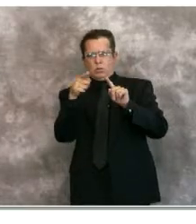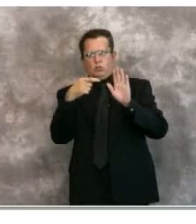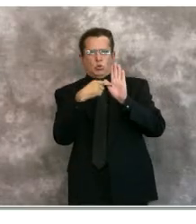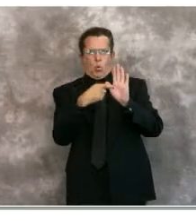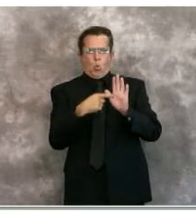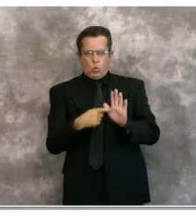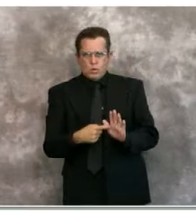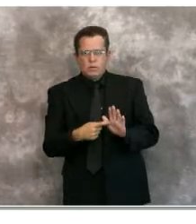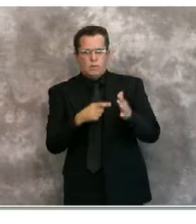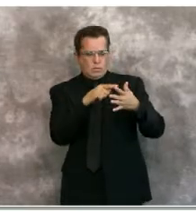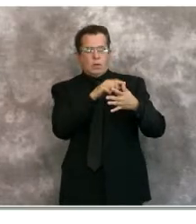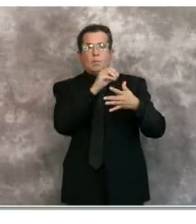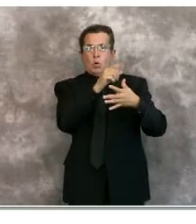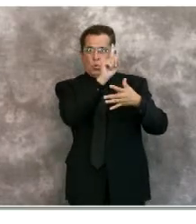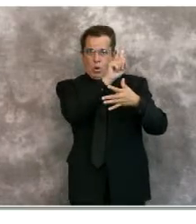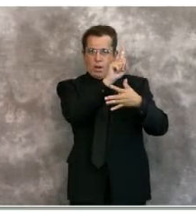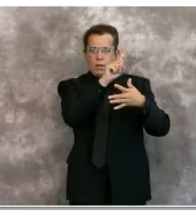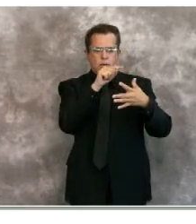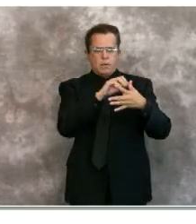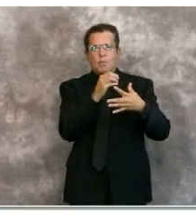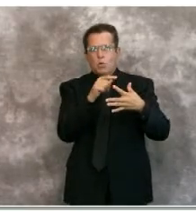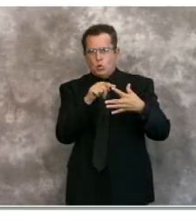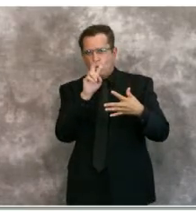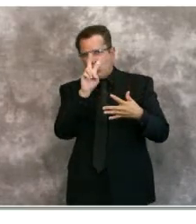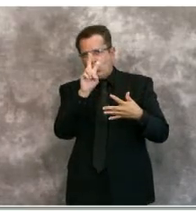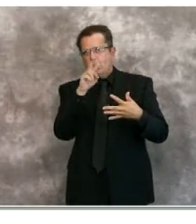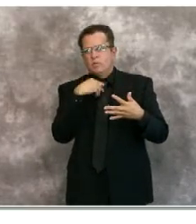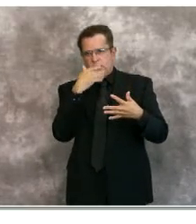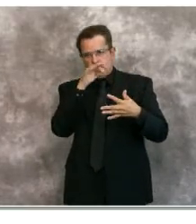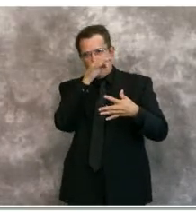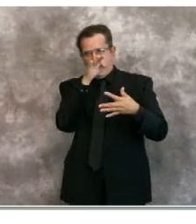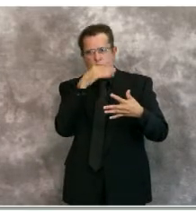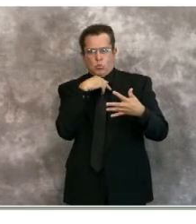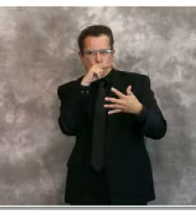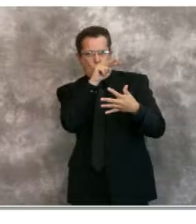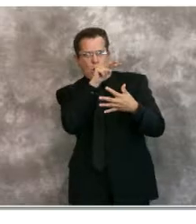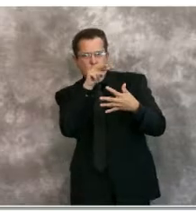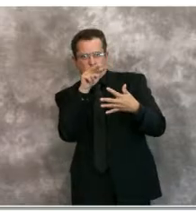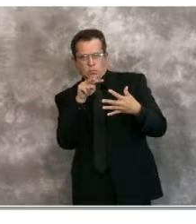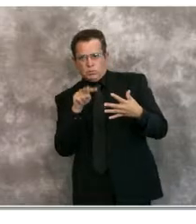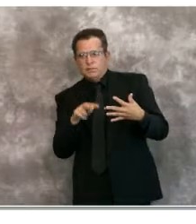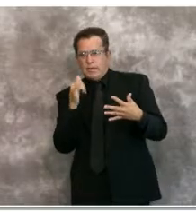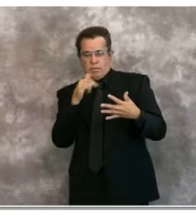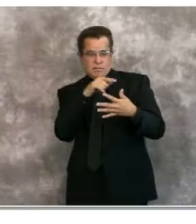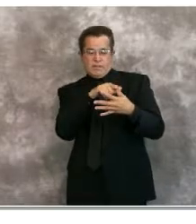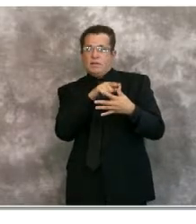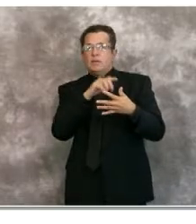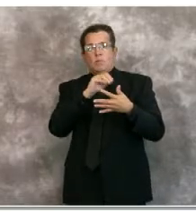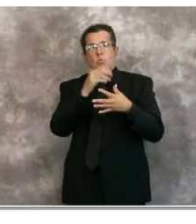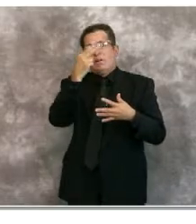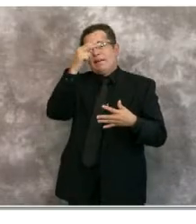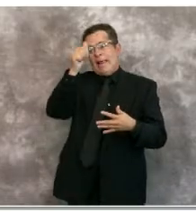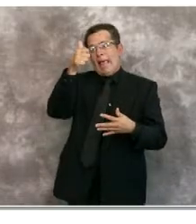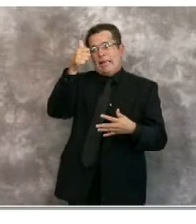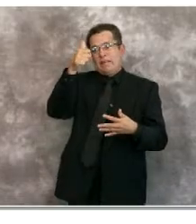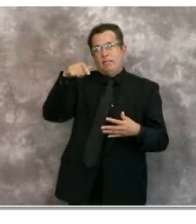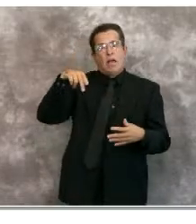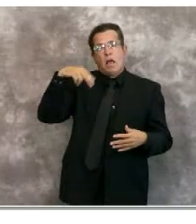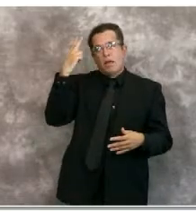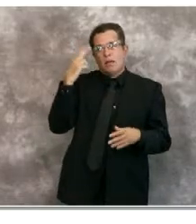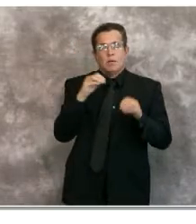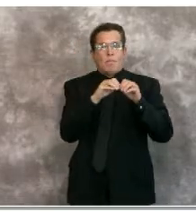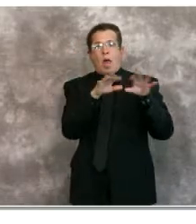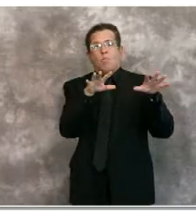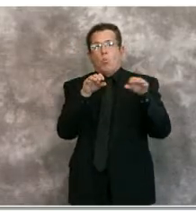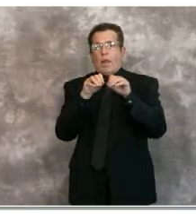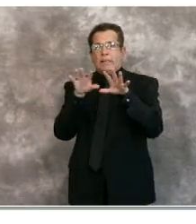number 1, number 2. We've explained that. We are now at 10. On Wednesday, if you